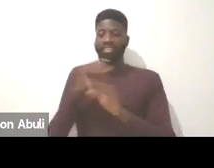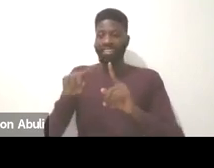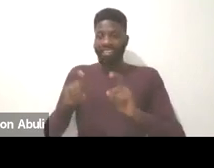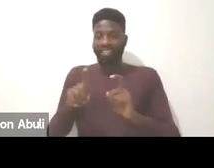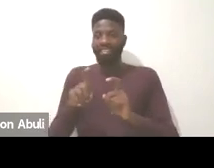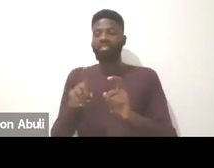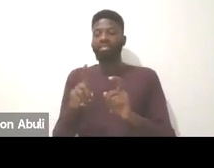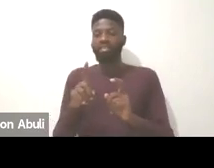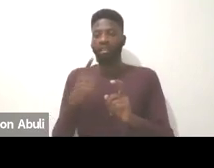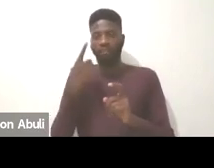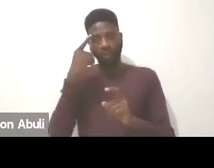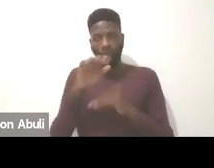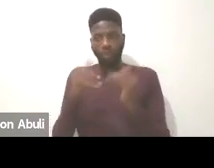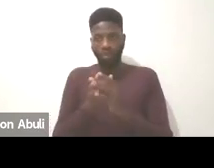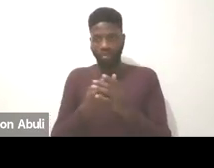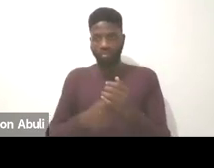things.